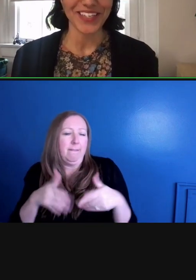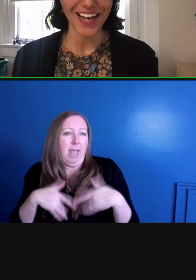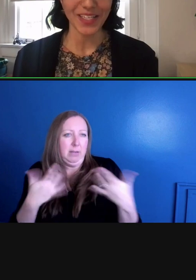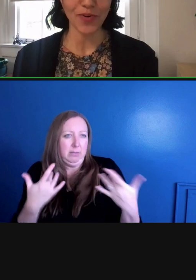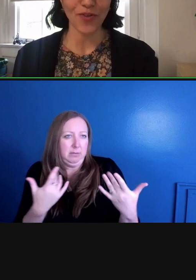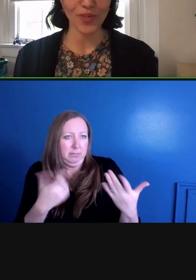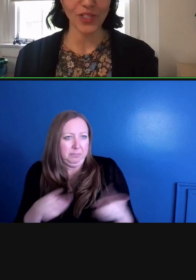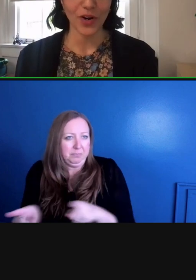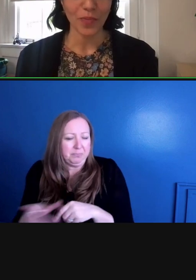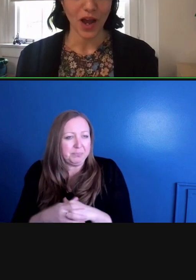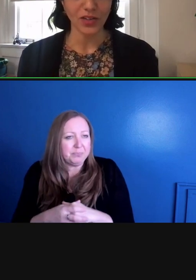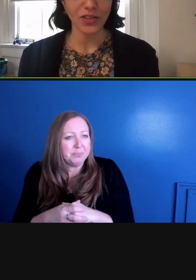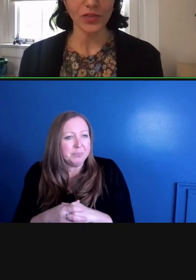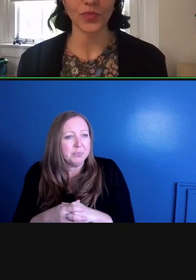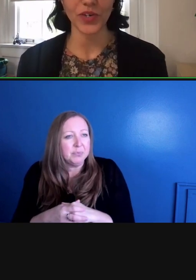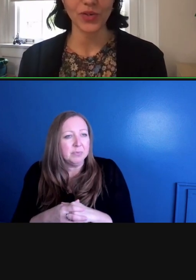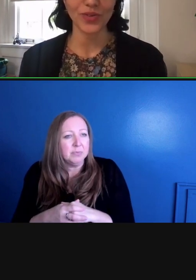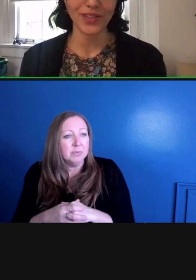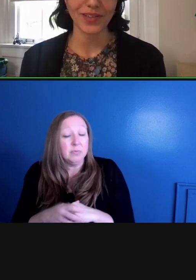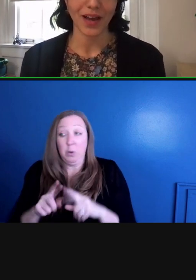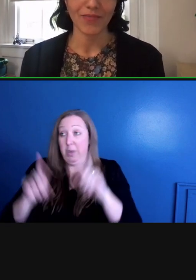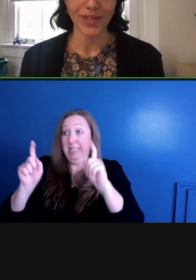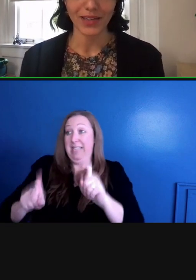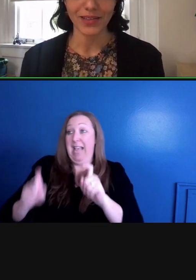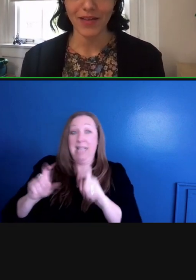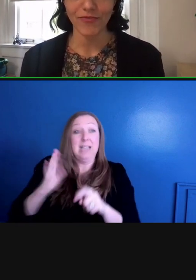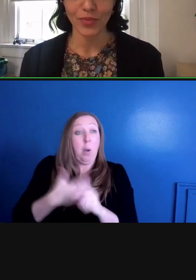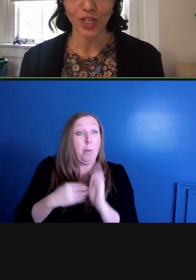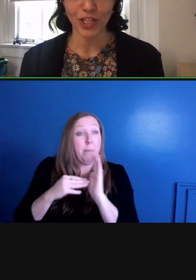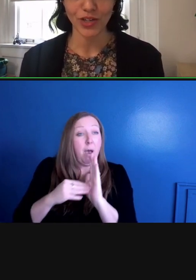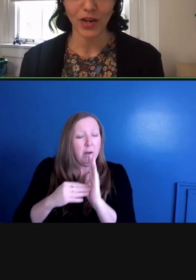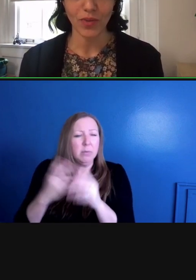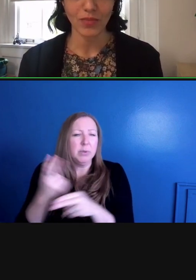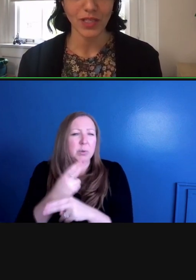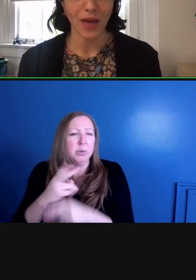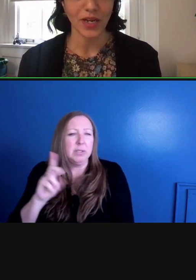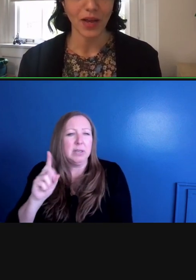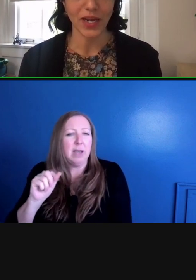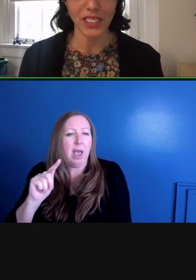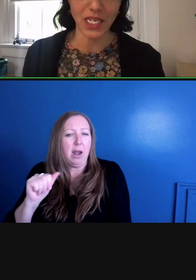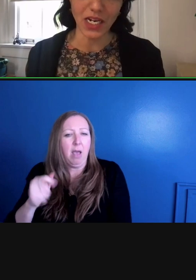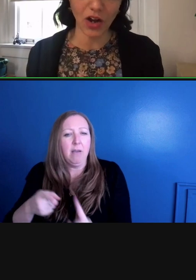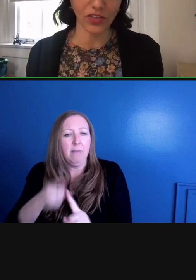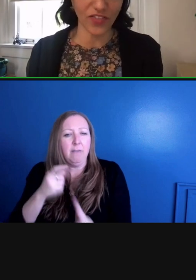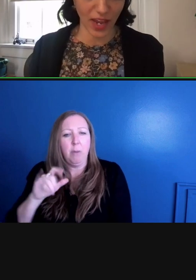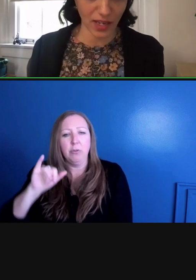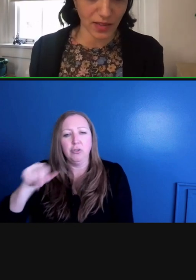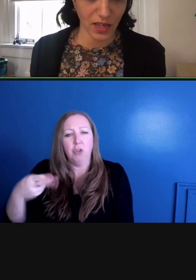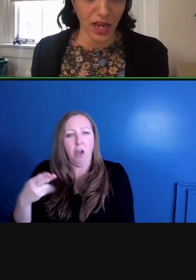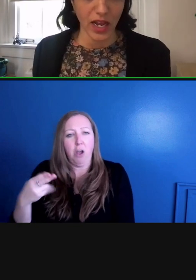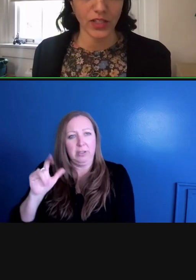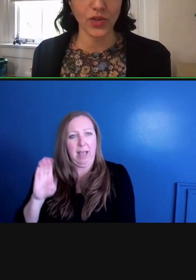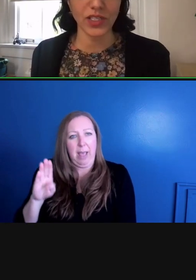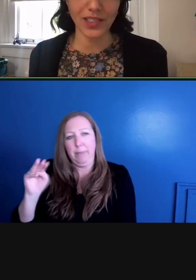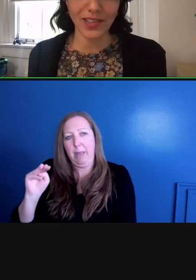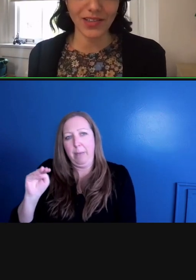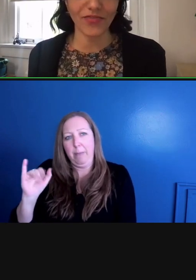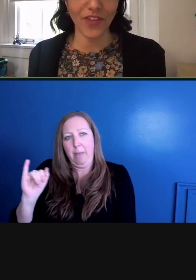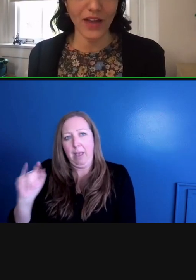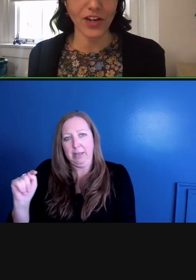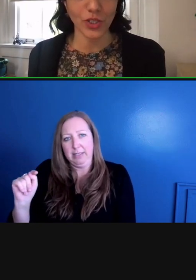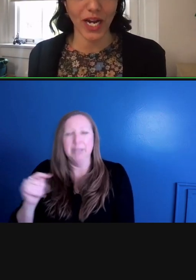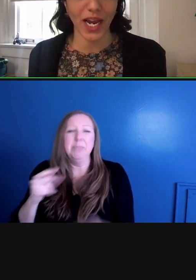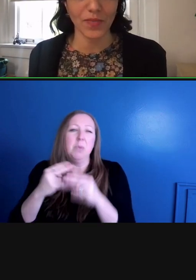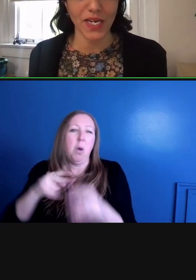All right, so to test the performance of our models, we use this data set from Josh Tenenbaum's lab at MIT called Phase. And so this